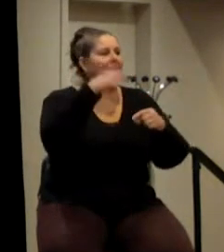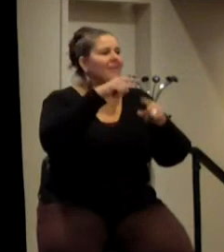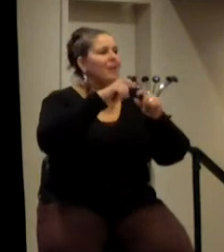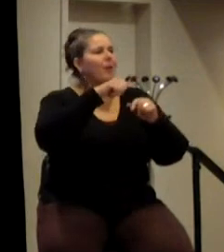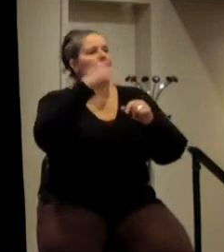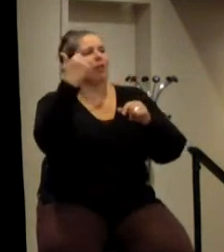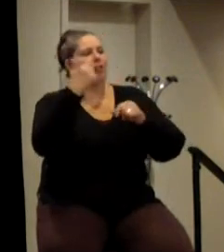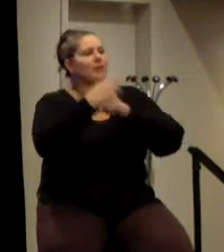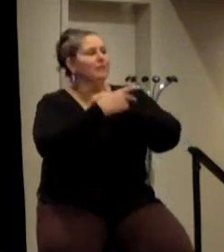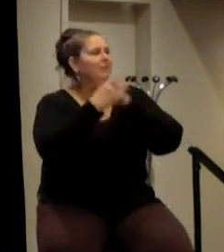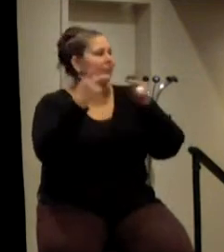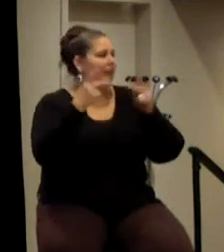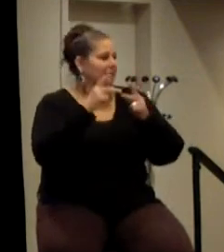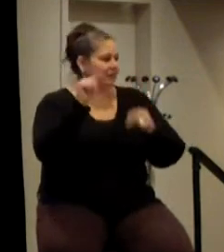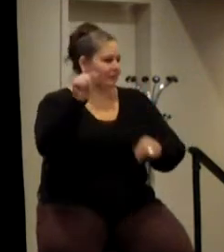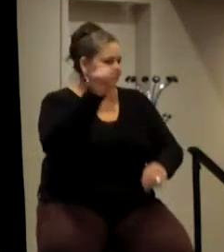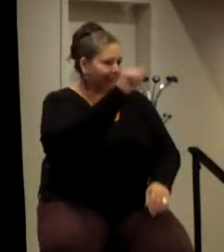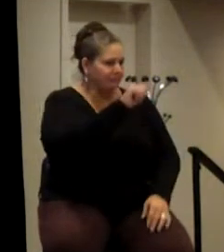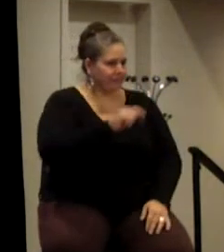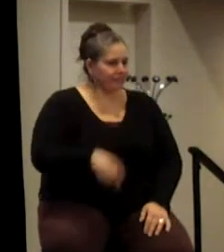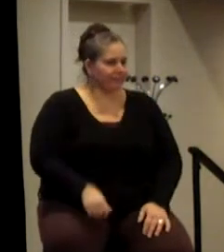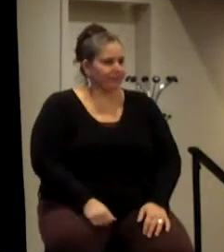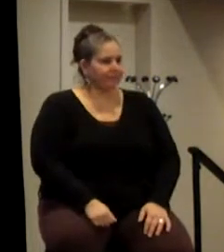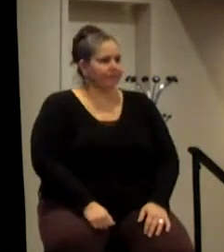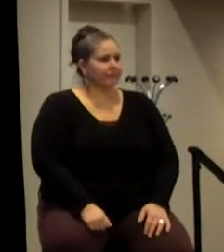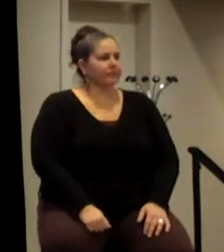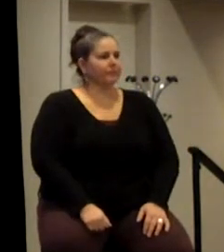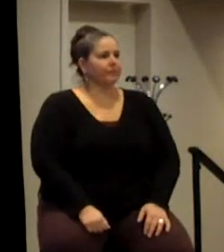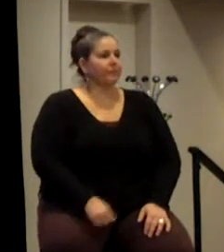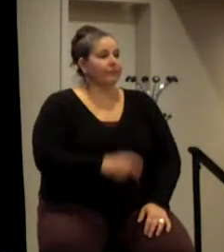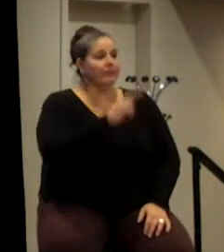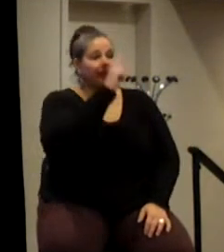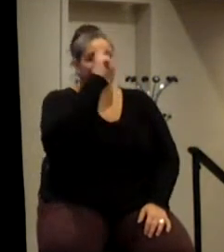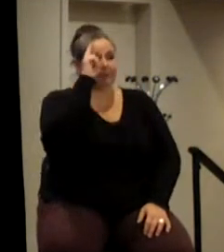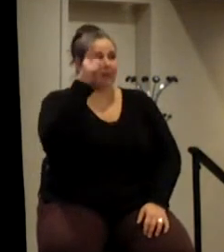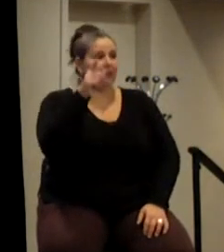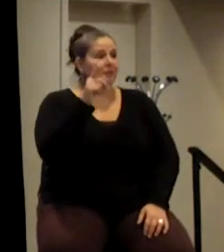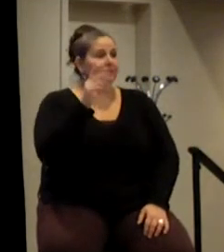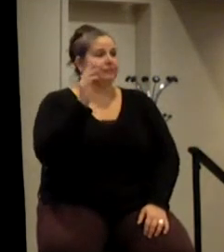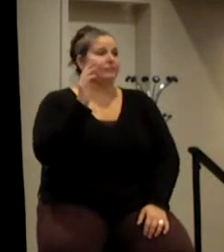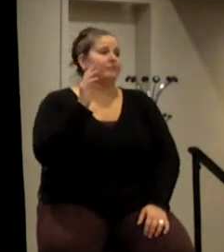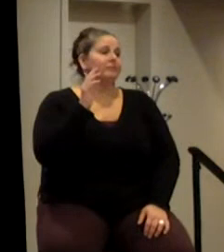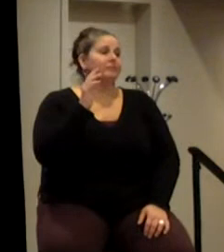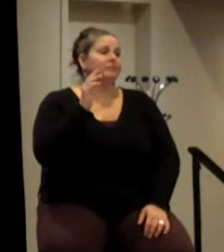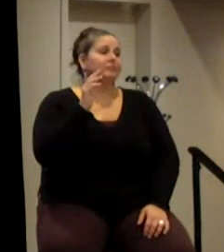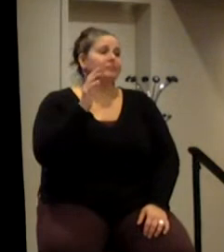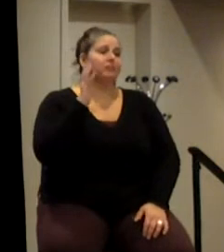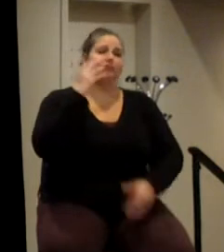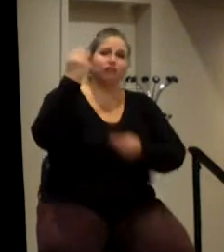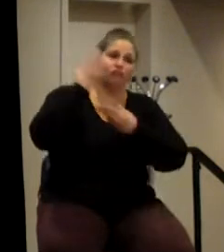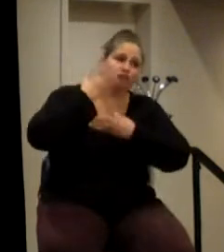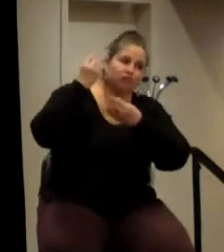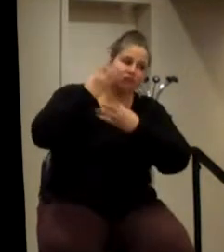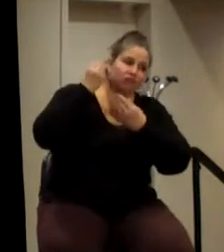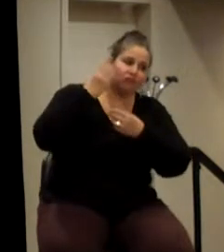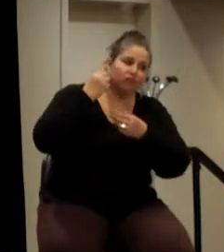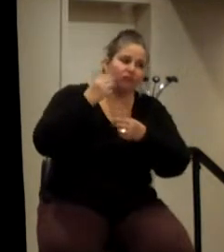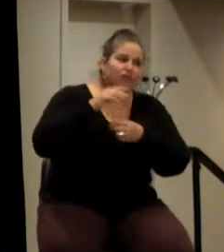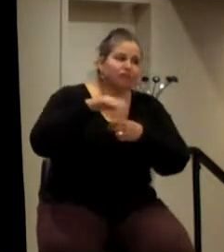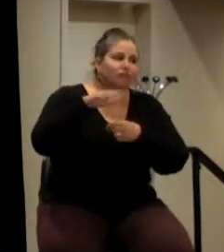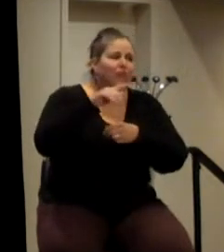Remember, we were getting vaccine redirected to us from the hospitals, so we were vaccinating their employees.